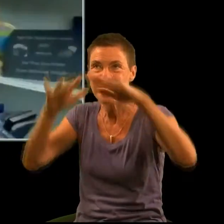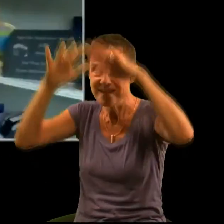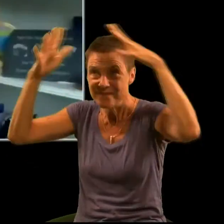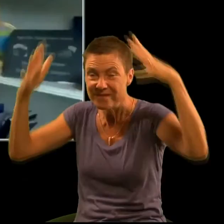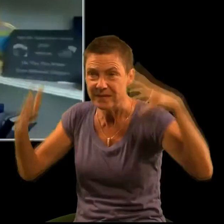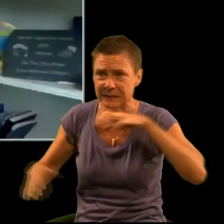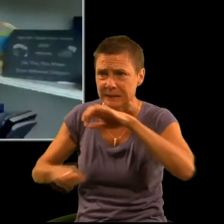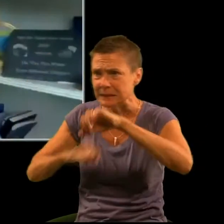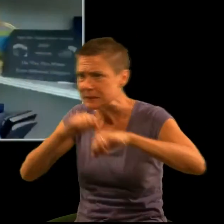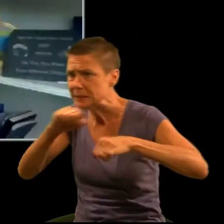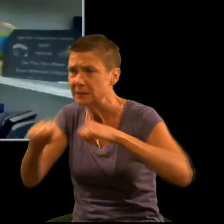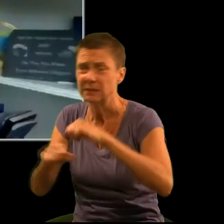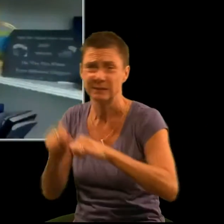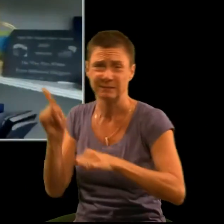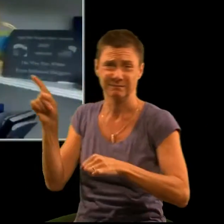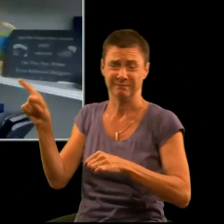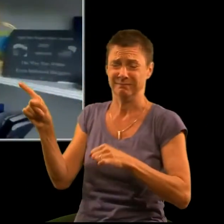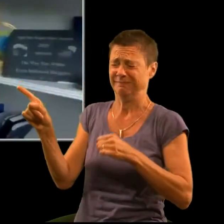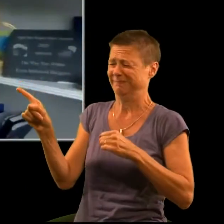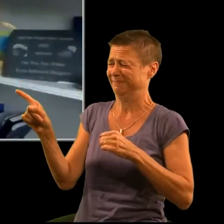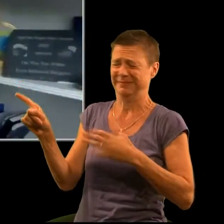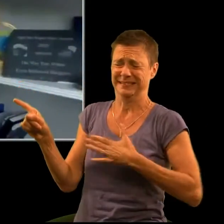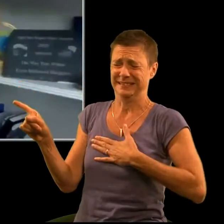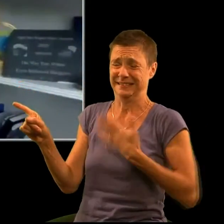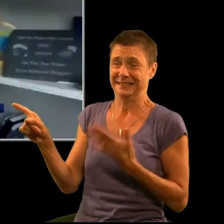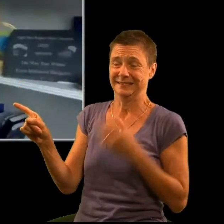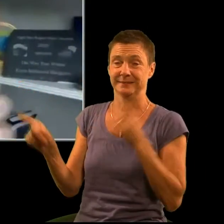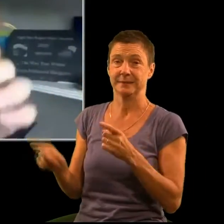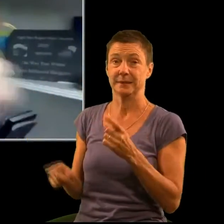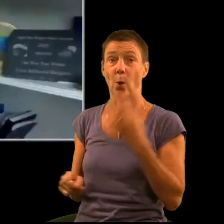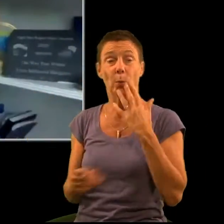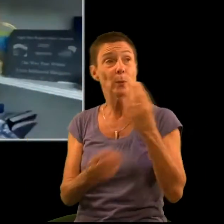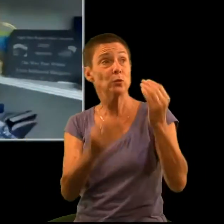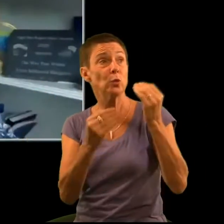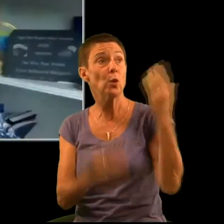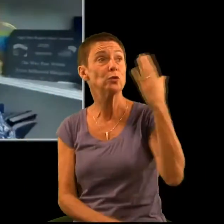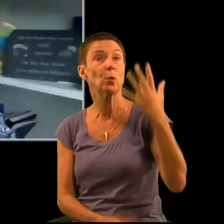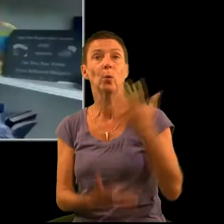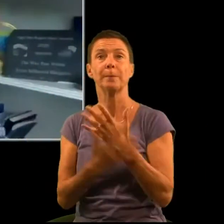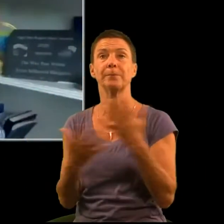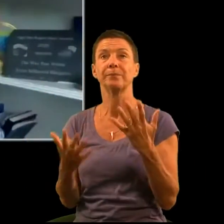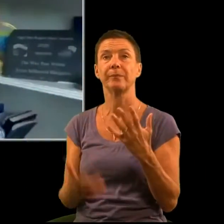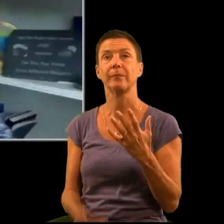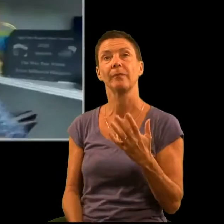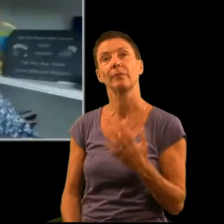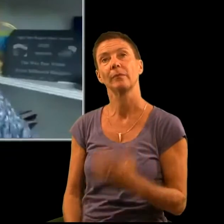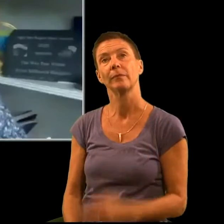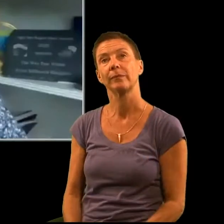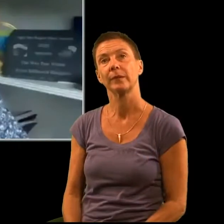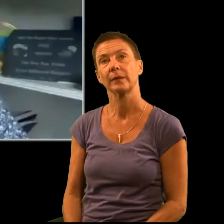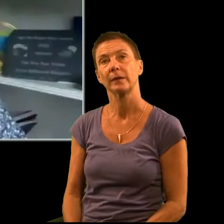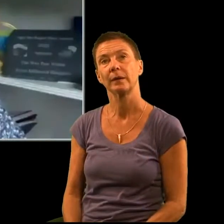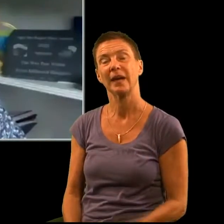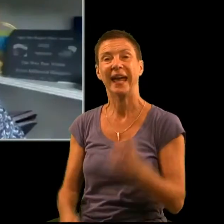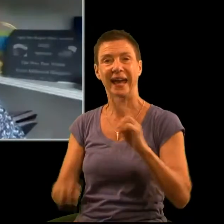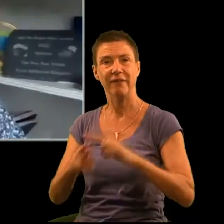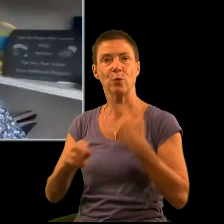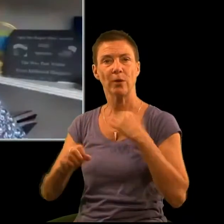saying at the beginning, that brought it up for me. Because we were taught at school that any space this big you could fit